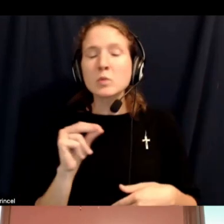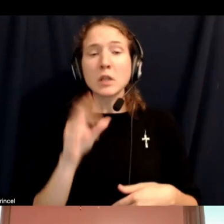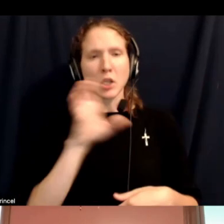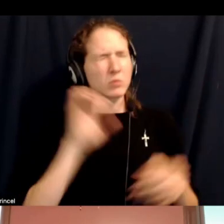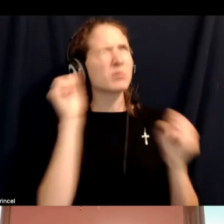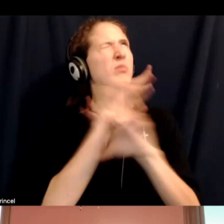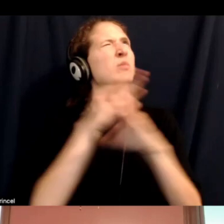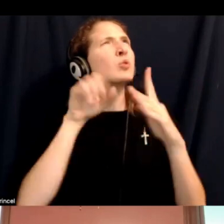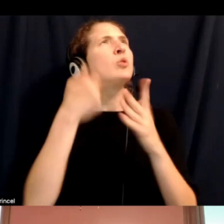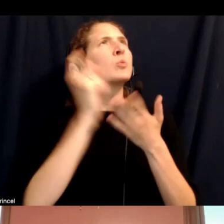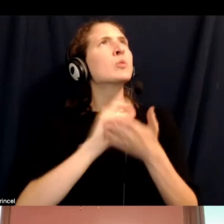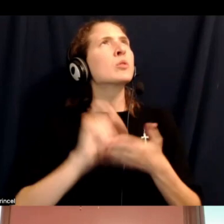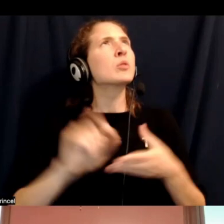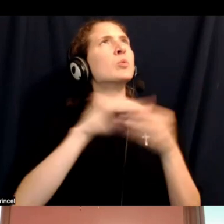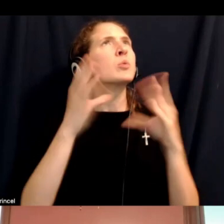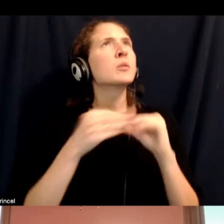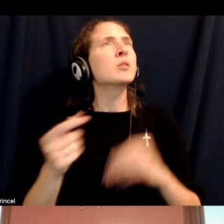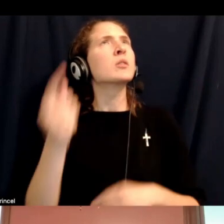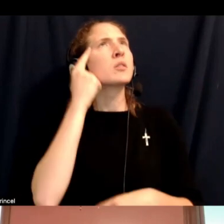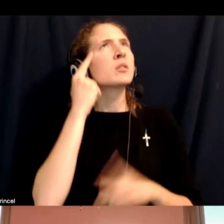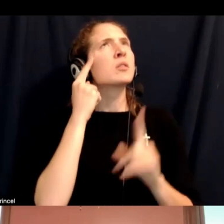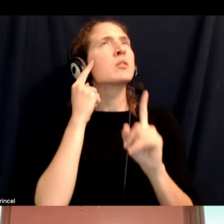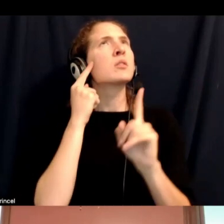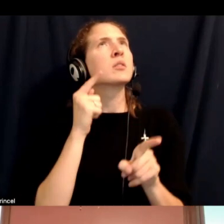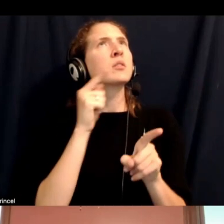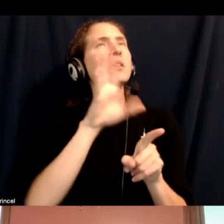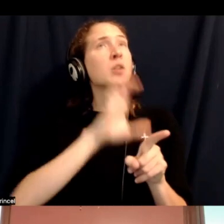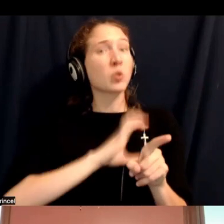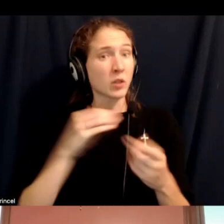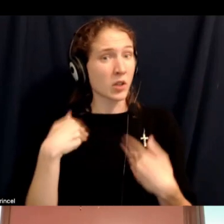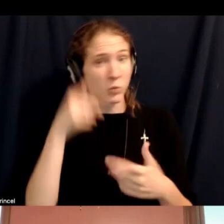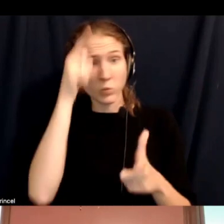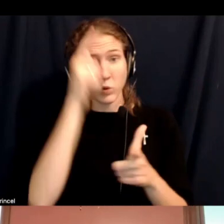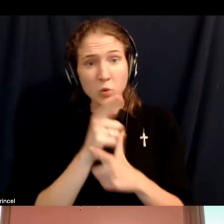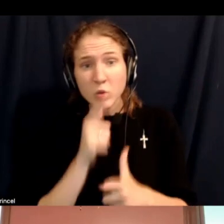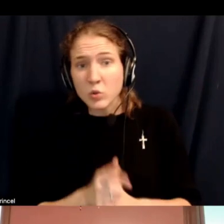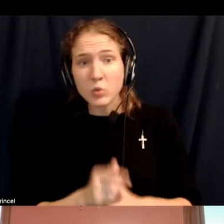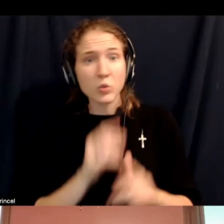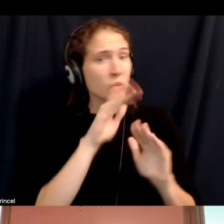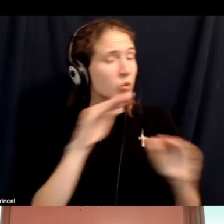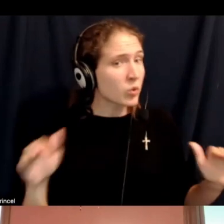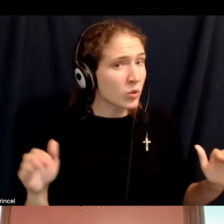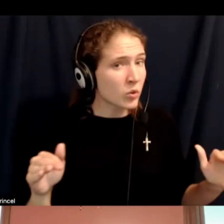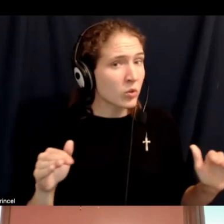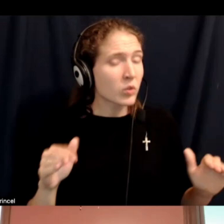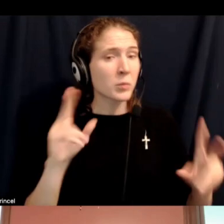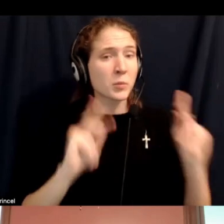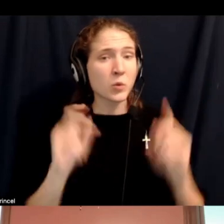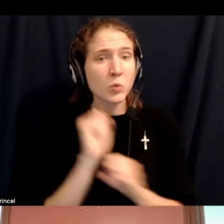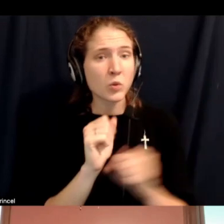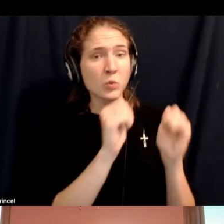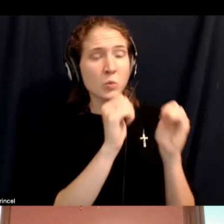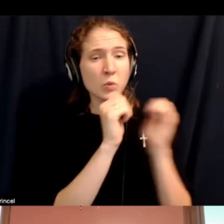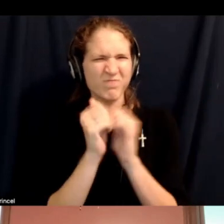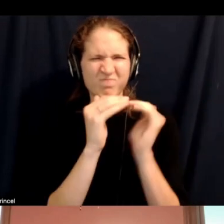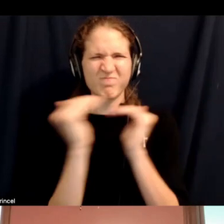and I begin to think, well, does this character have siblings, children, co-workers? So that it's kind of